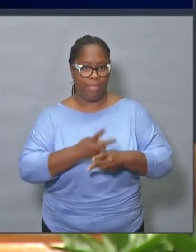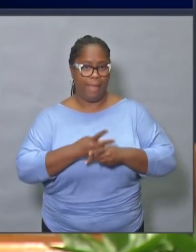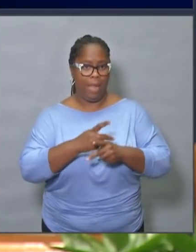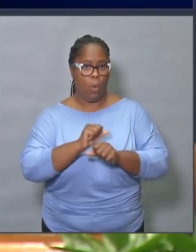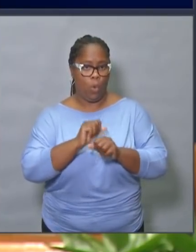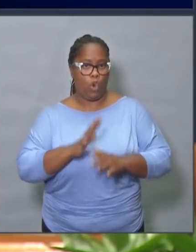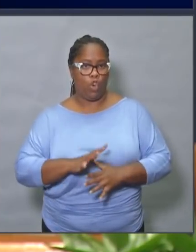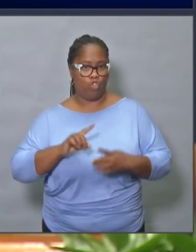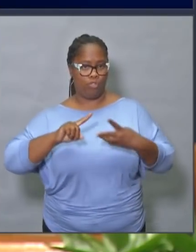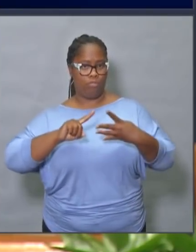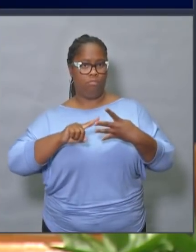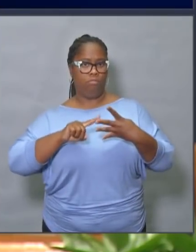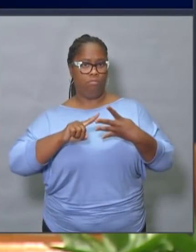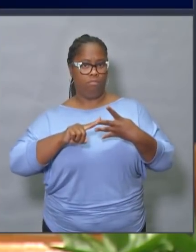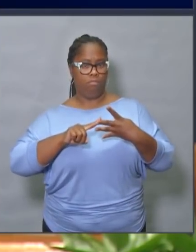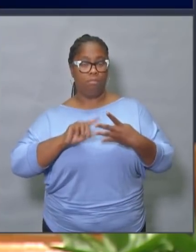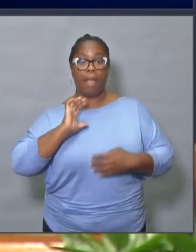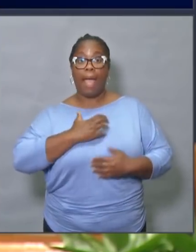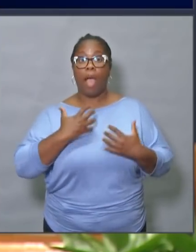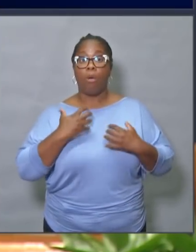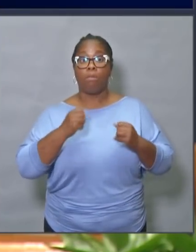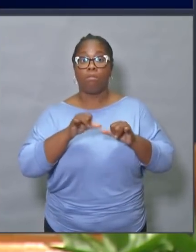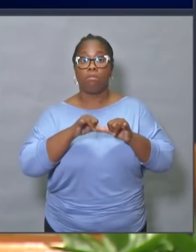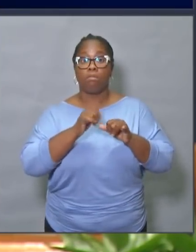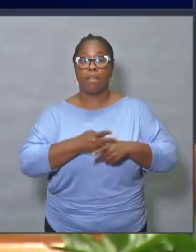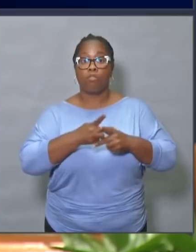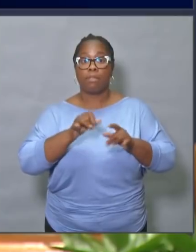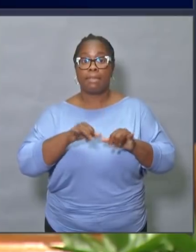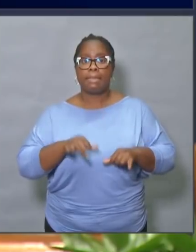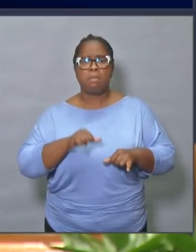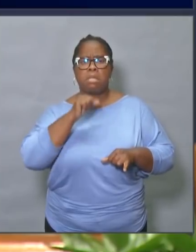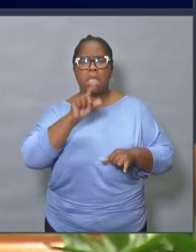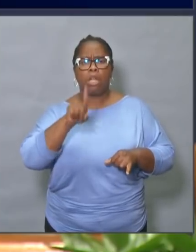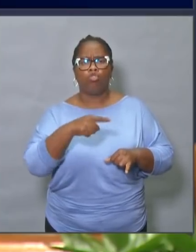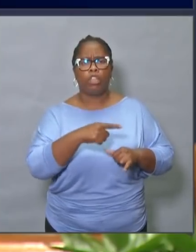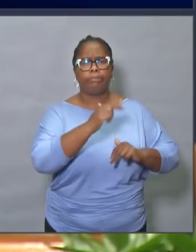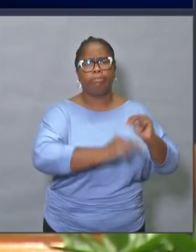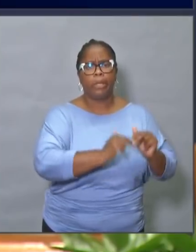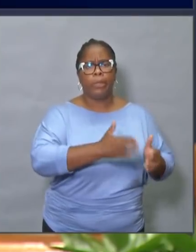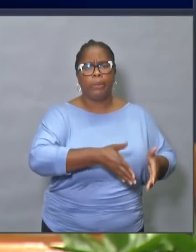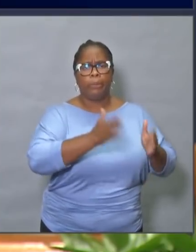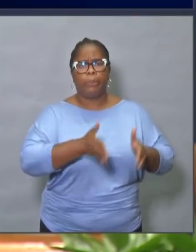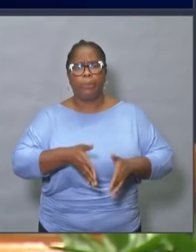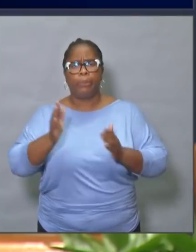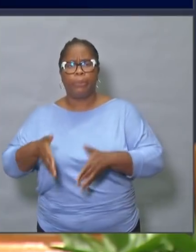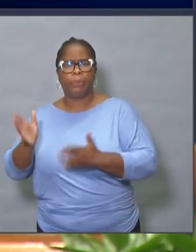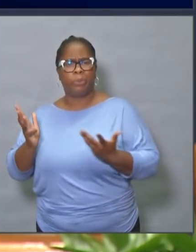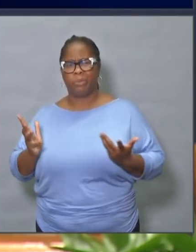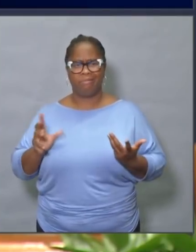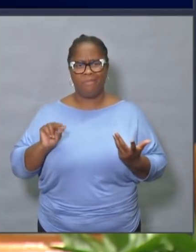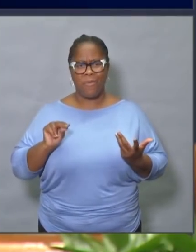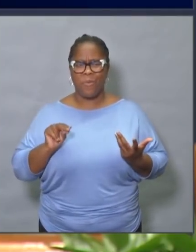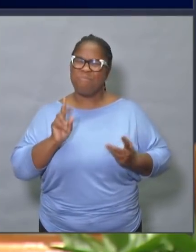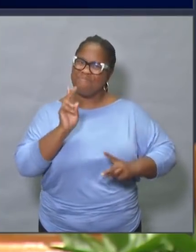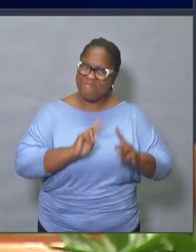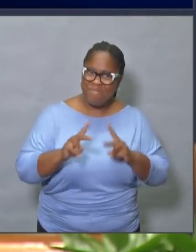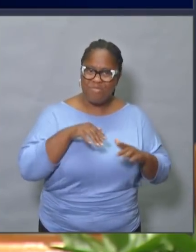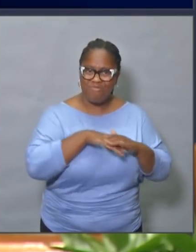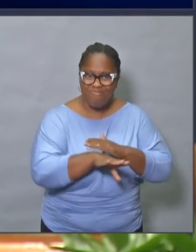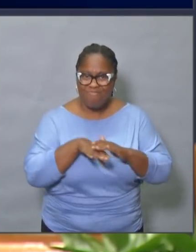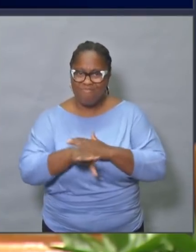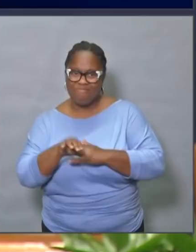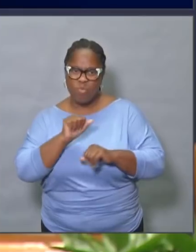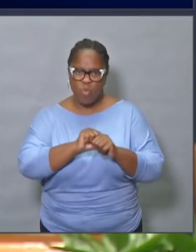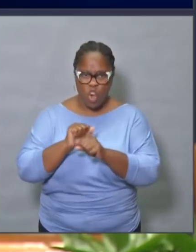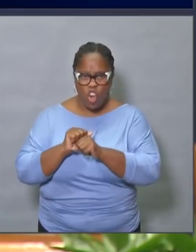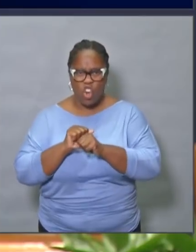we all know, our healthcare system isn't a collection of buildings. It is made up of people, heroic individuals who